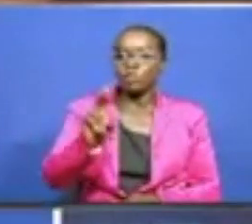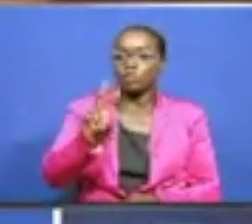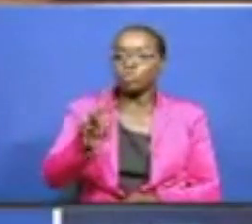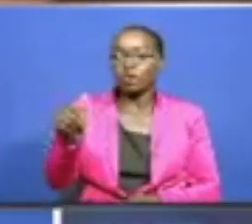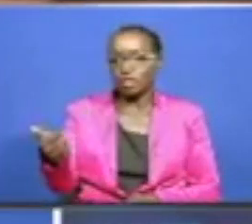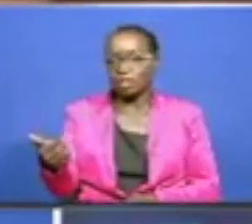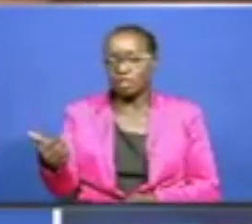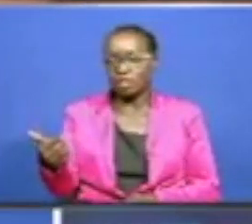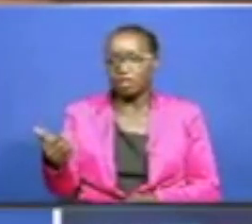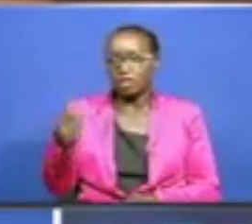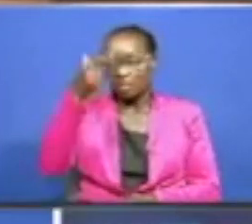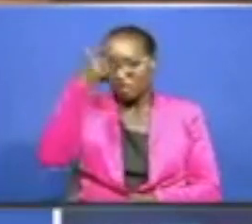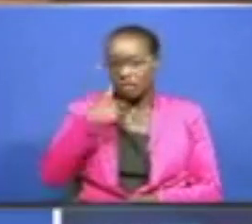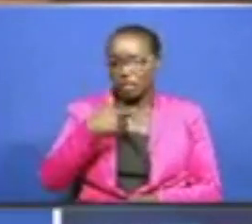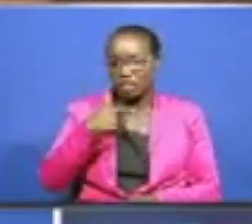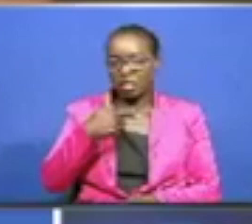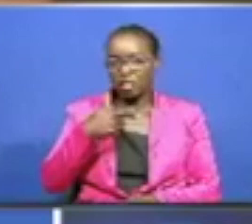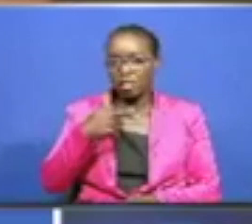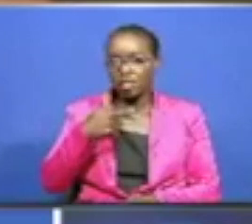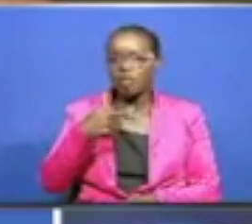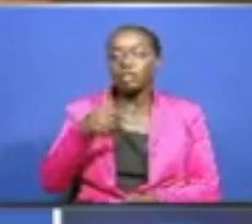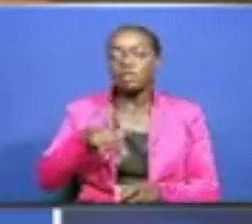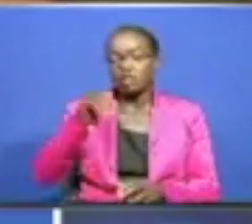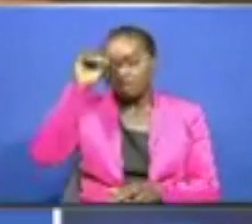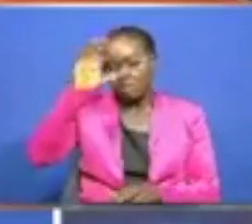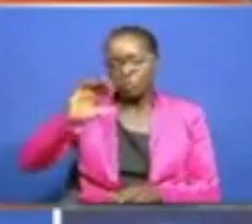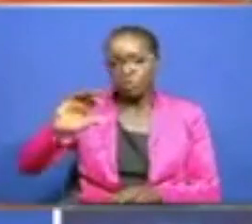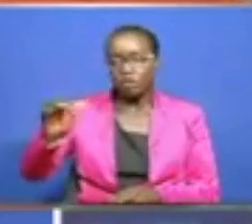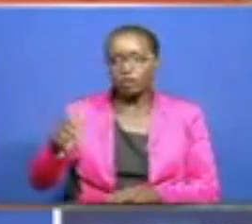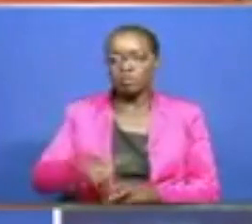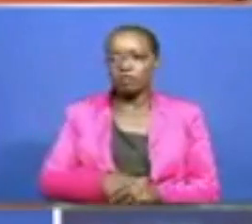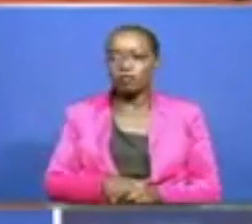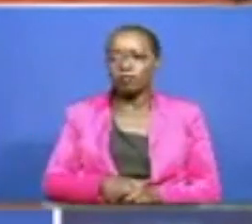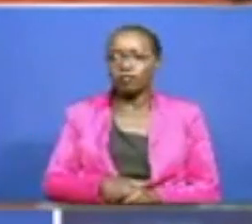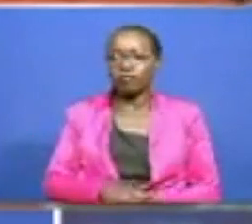be buried in Thika and Ndeiya in Kiambu County, respectively.